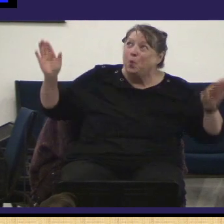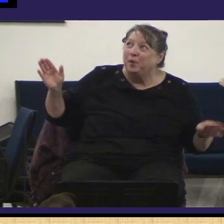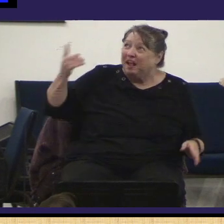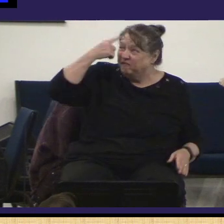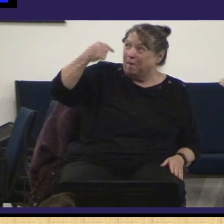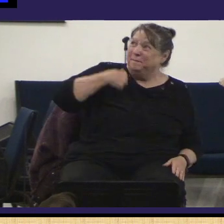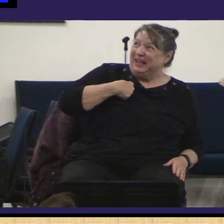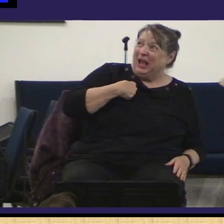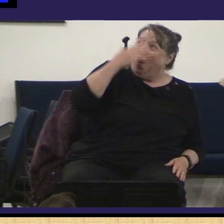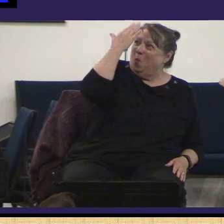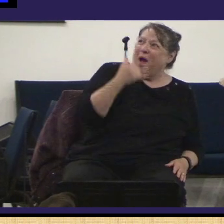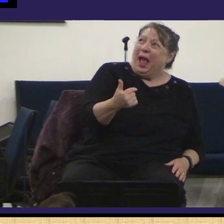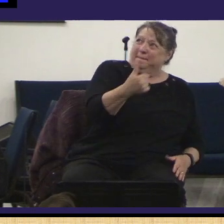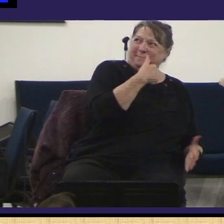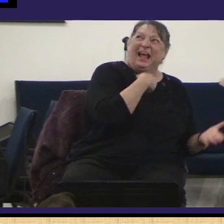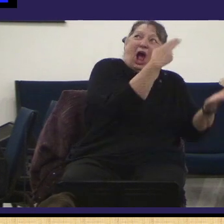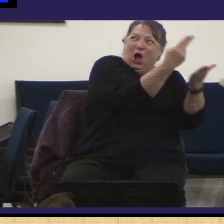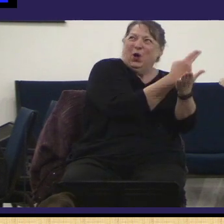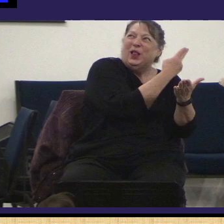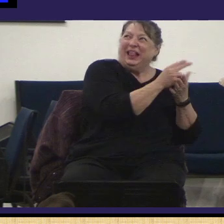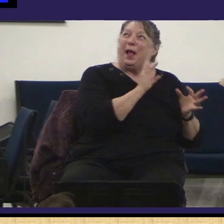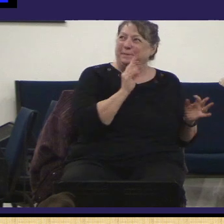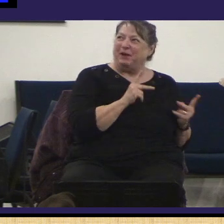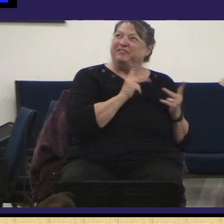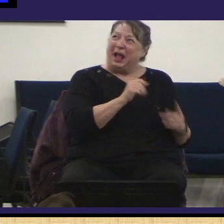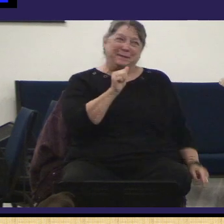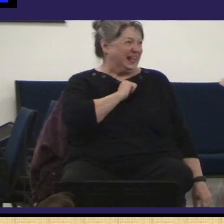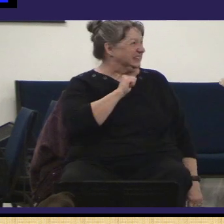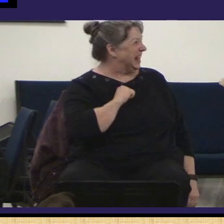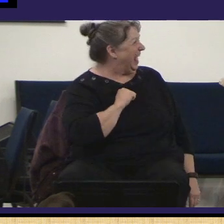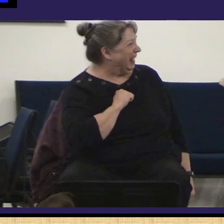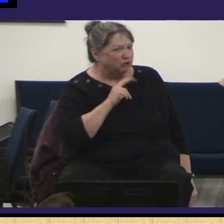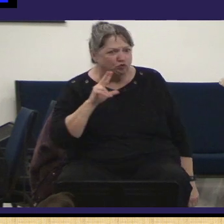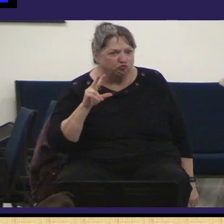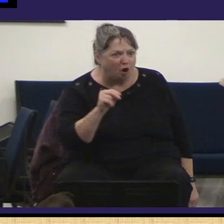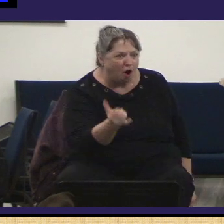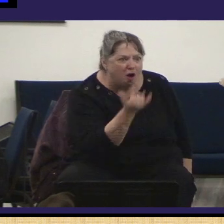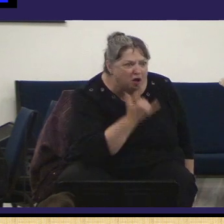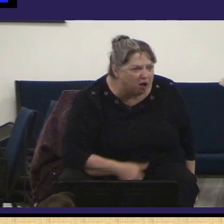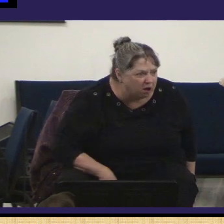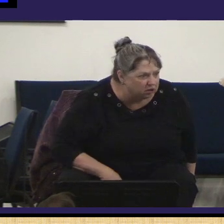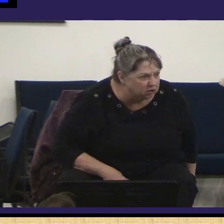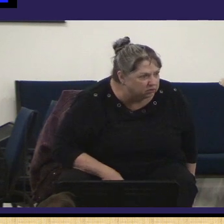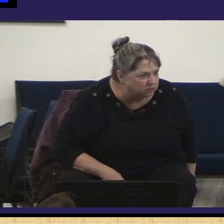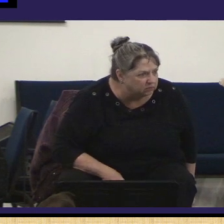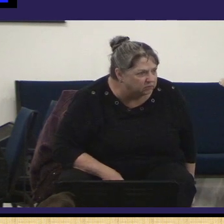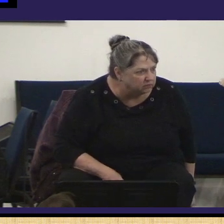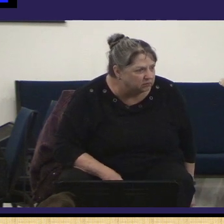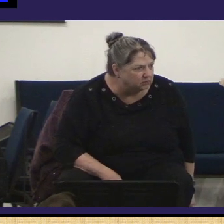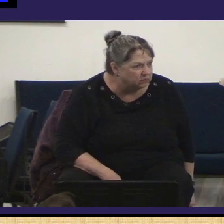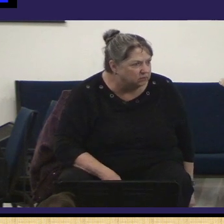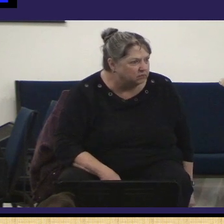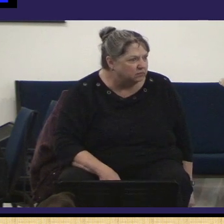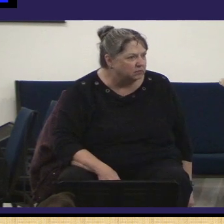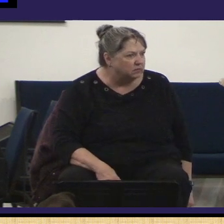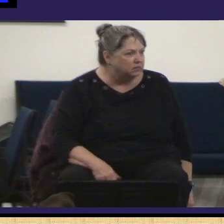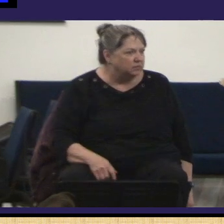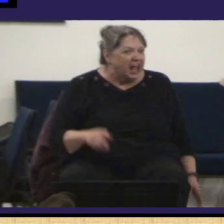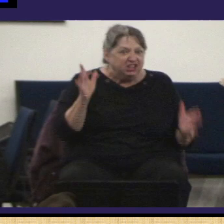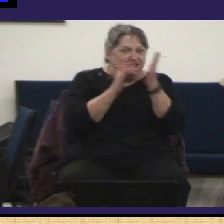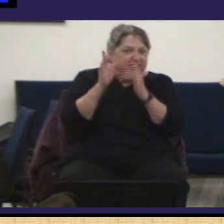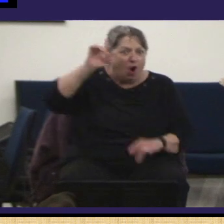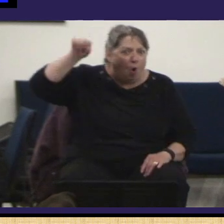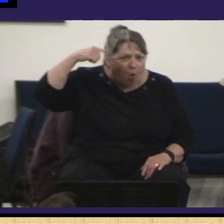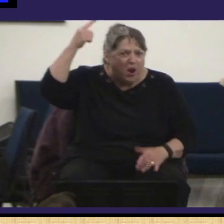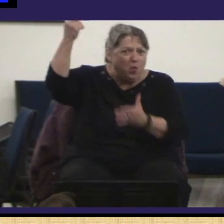trouble. It's His righteousness, not ours. And that's where our security comes from.